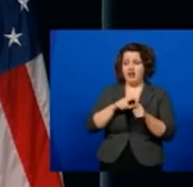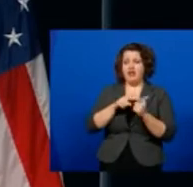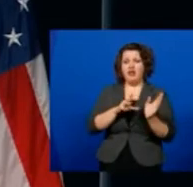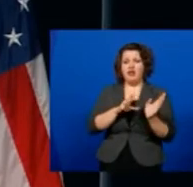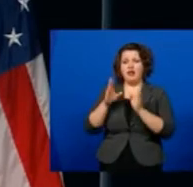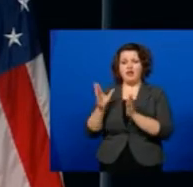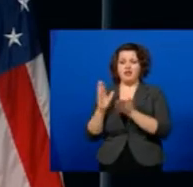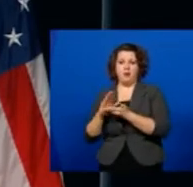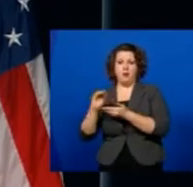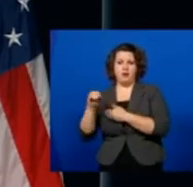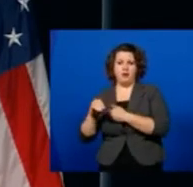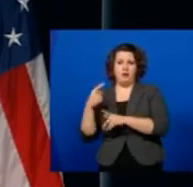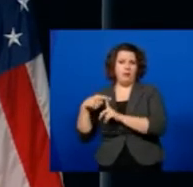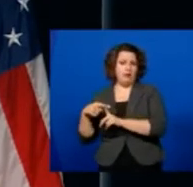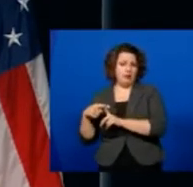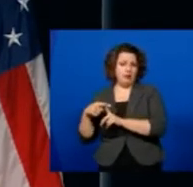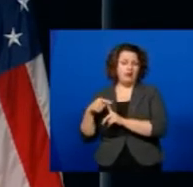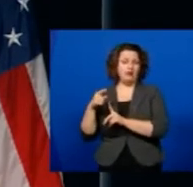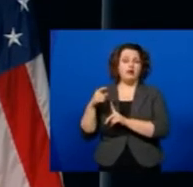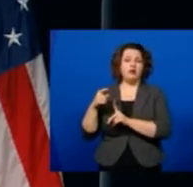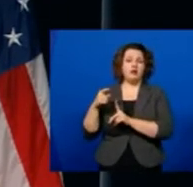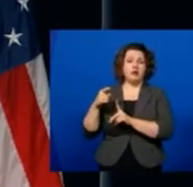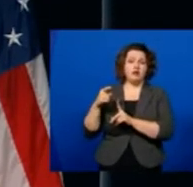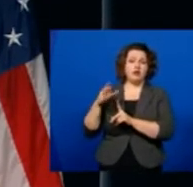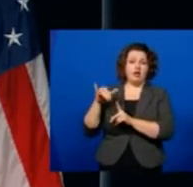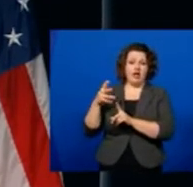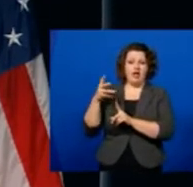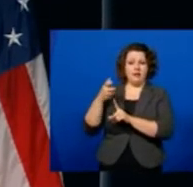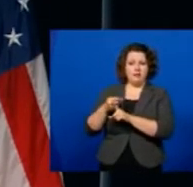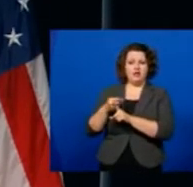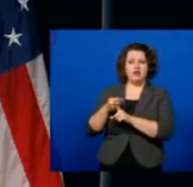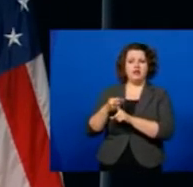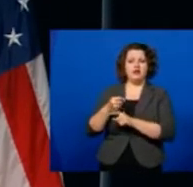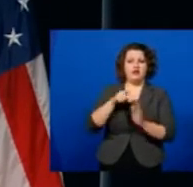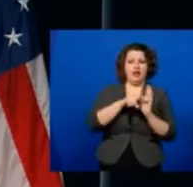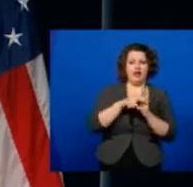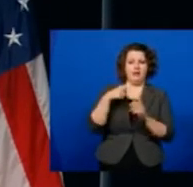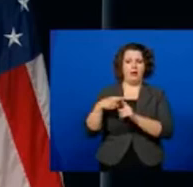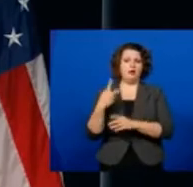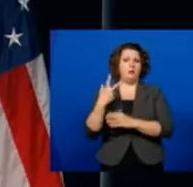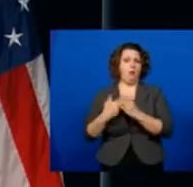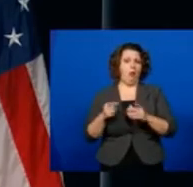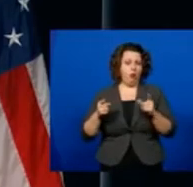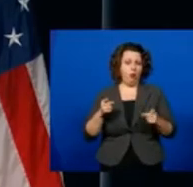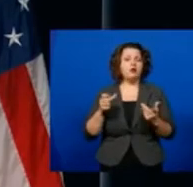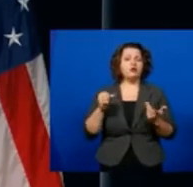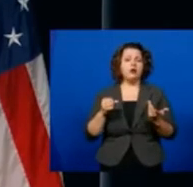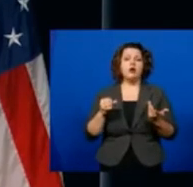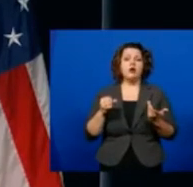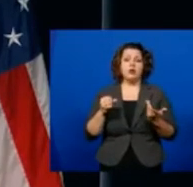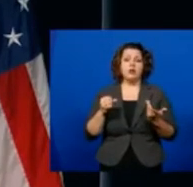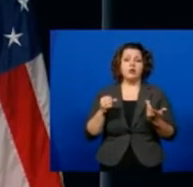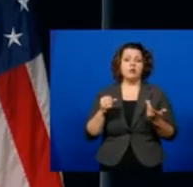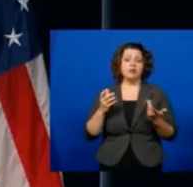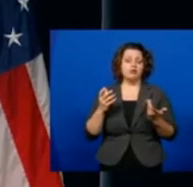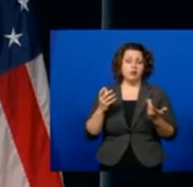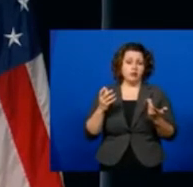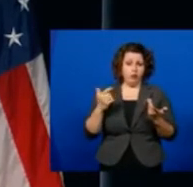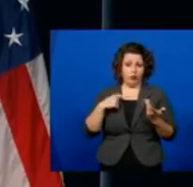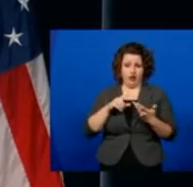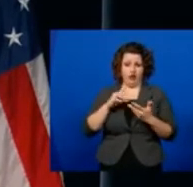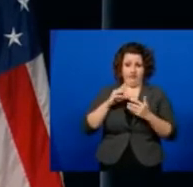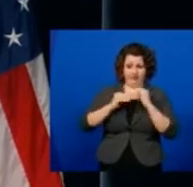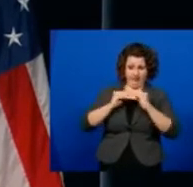is positive, and it impacted both negative and positive. And so as we were working to correct